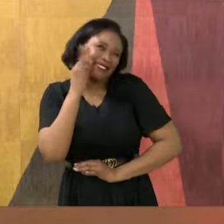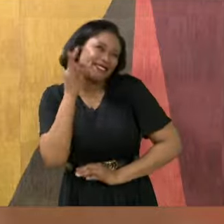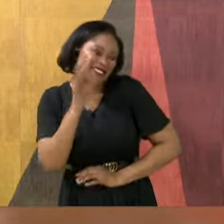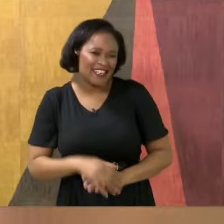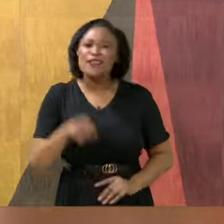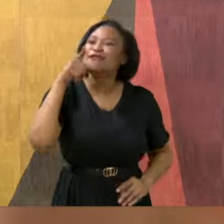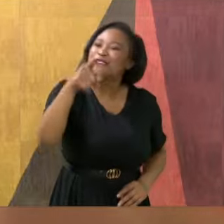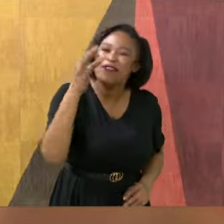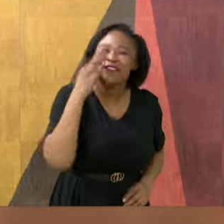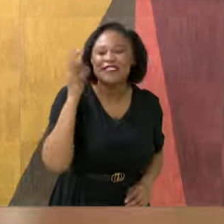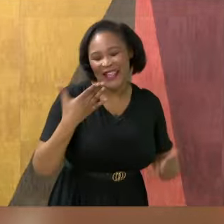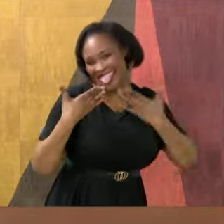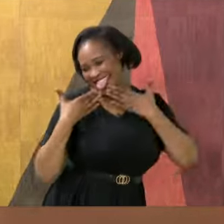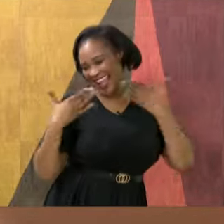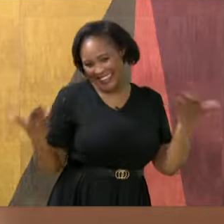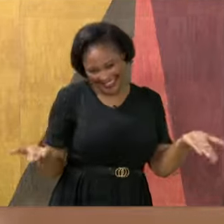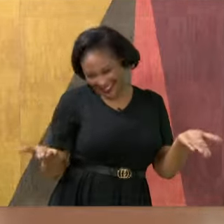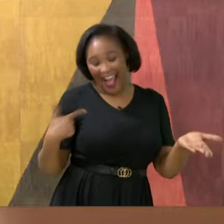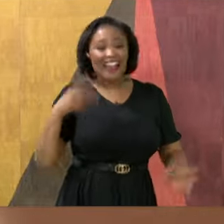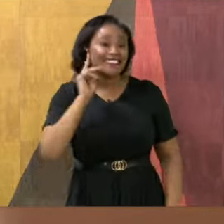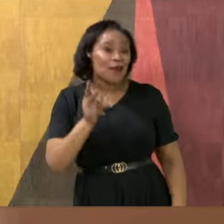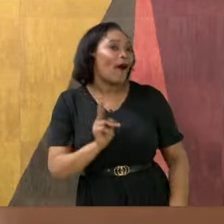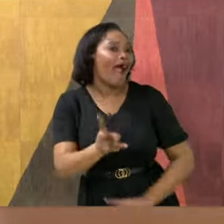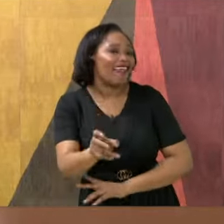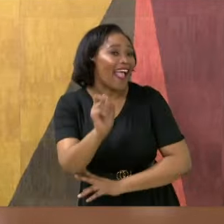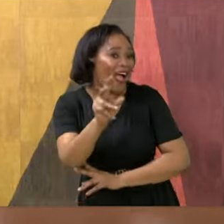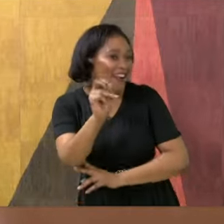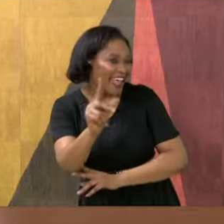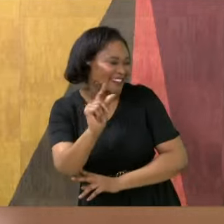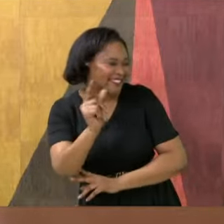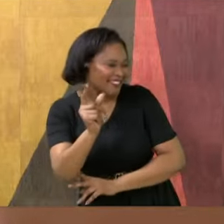Congratulations. Oh, thank you. That is very sweet. You are the sweetest. Thank you. I mean, I'll see you again soon. So